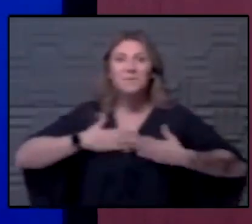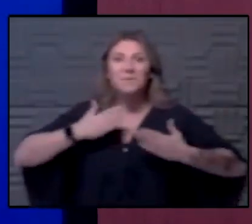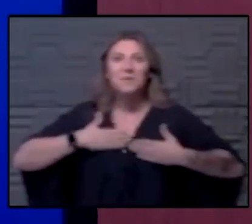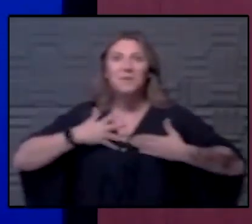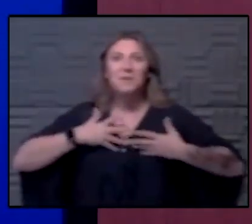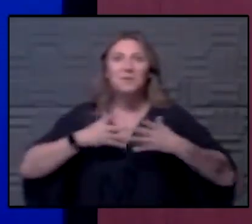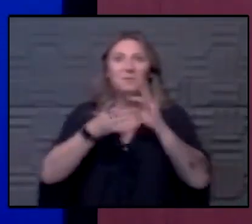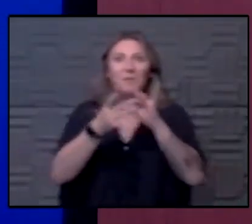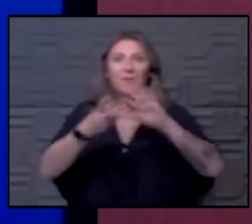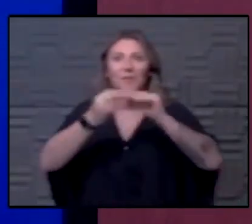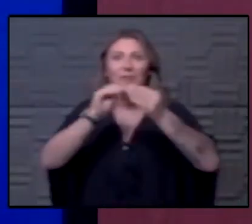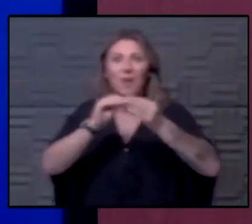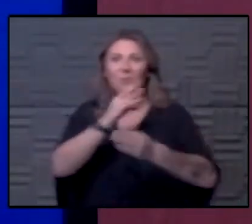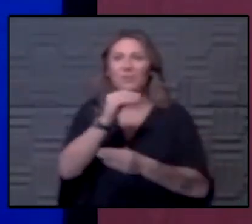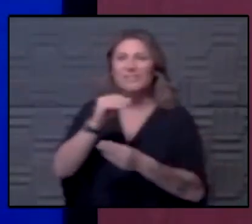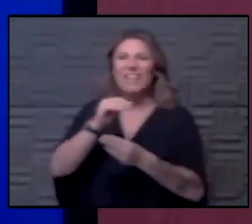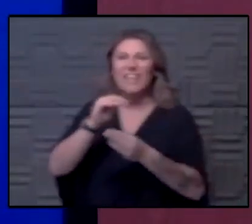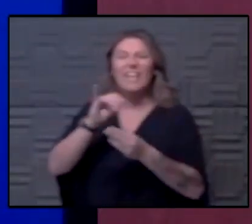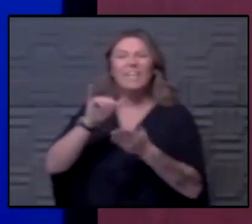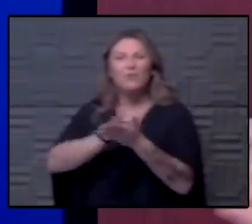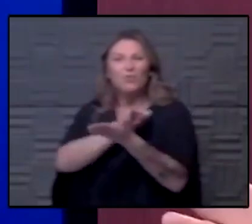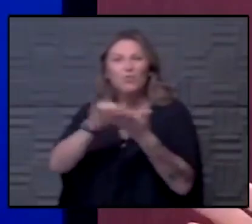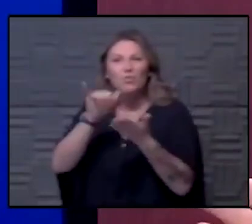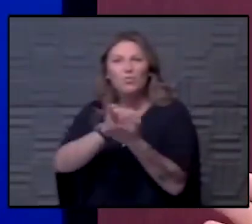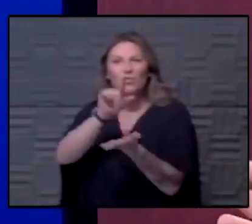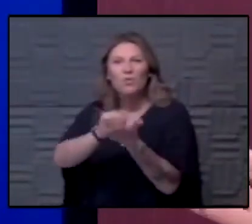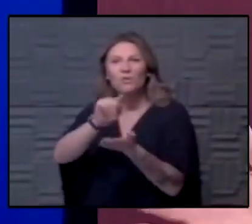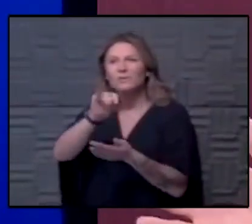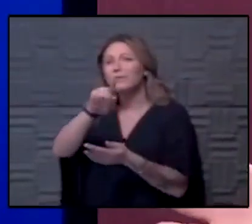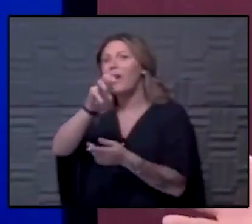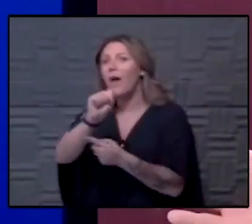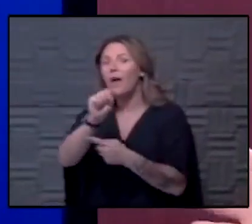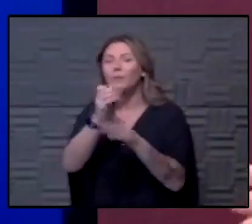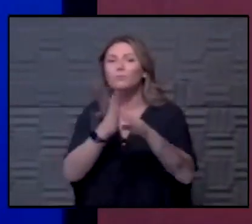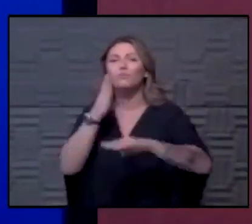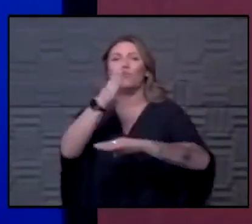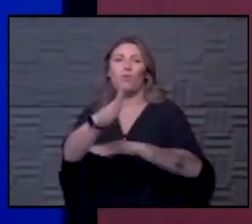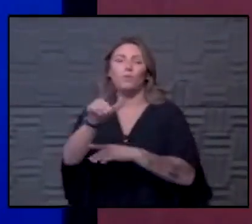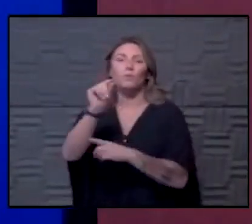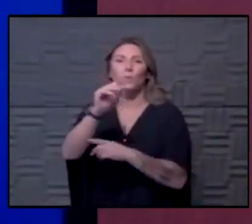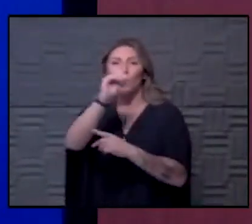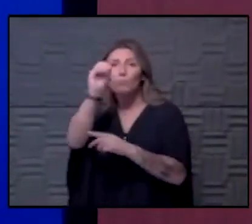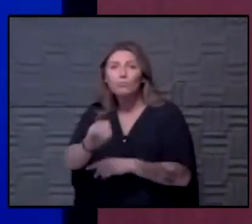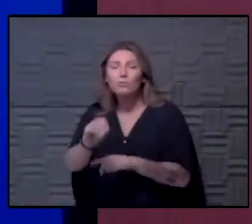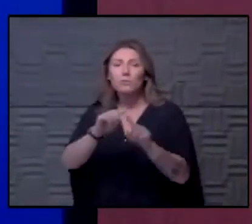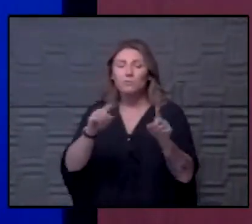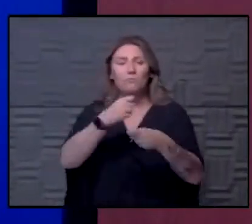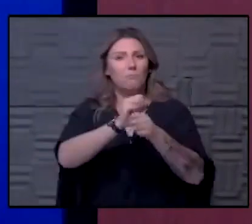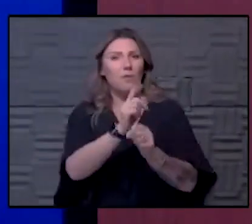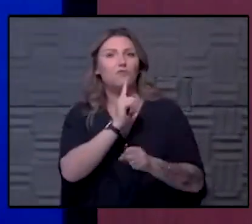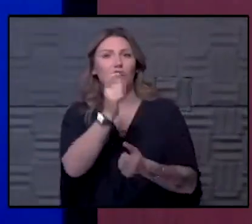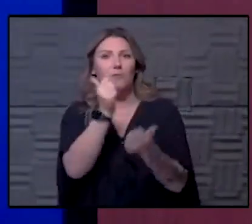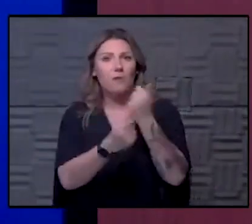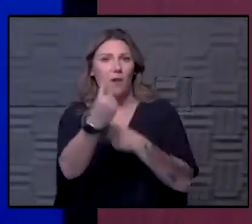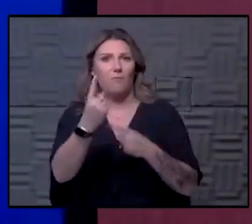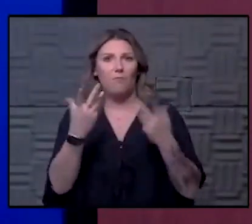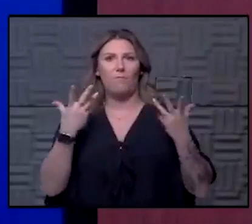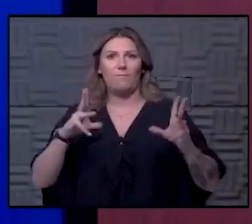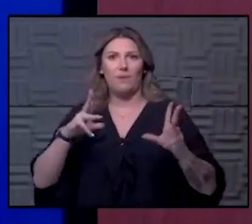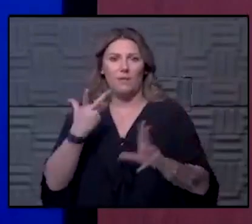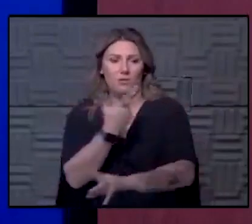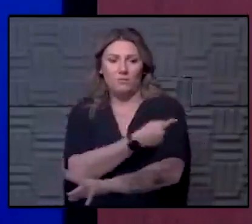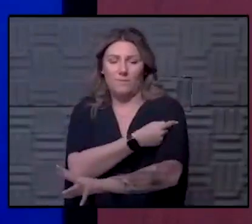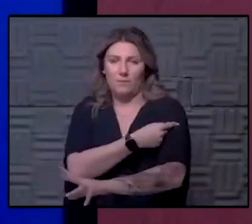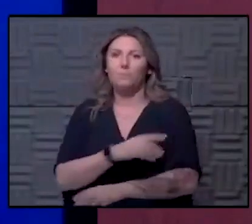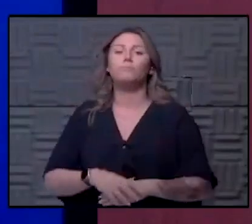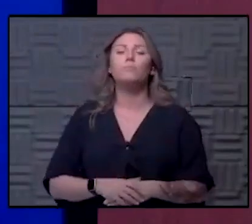Times. I'm still waiting on the 2-shot thing to get over 20%, which will still be a big thing. But we need to make sure everybody gets their vaccine. And we're going to